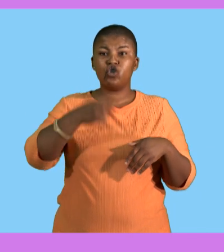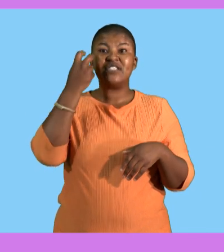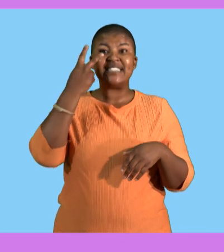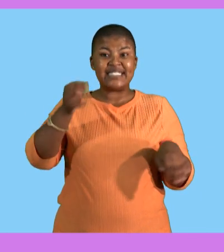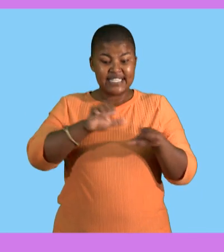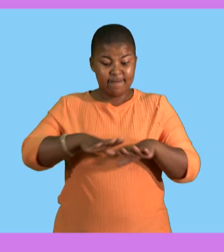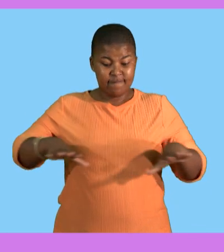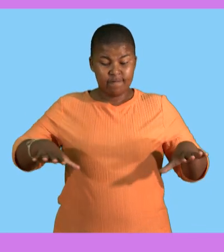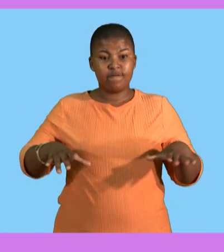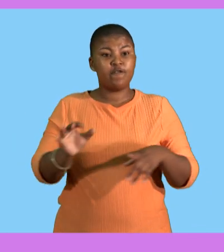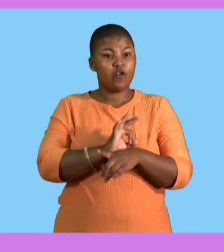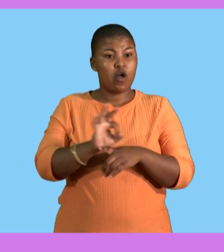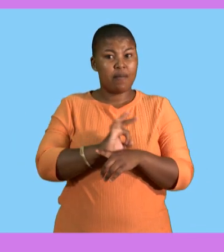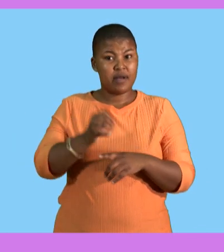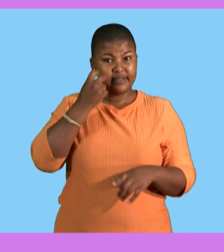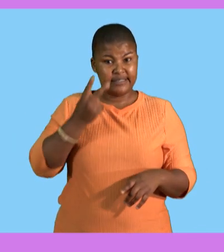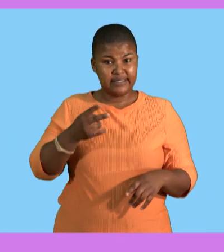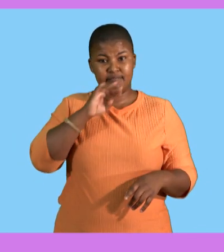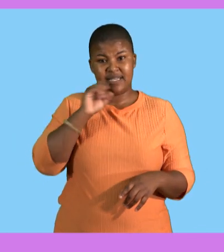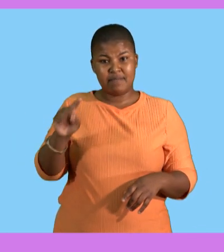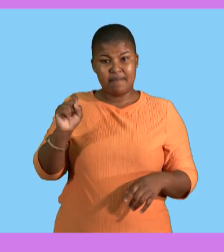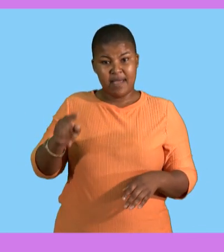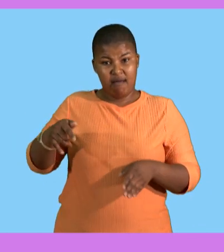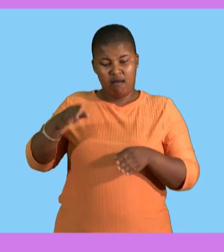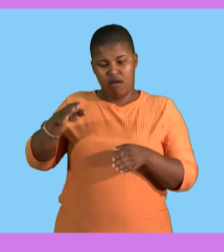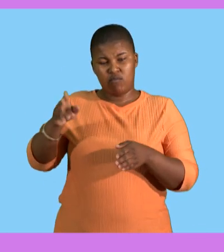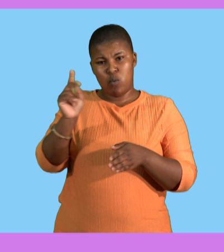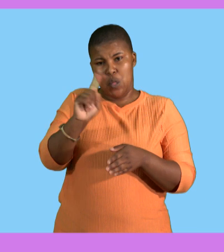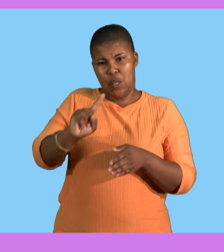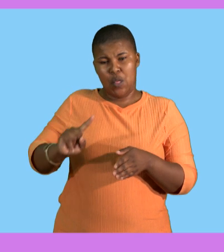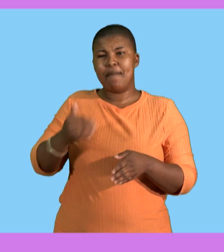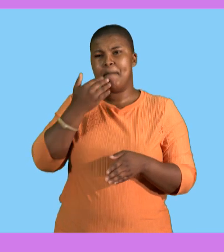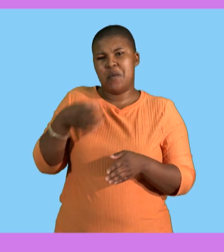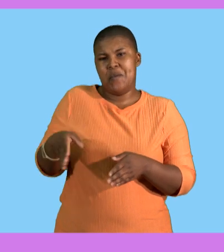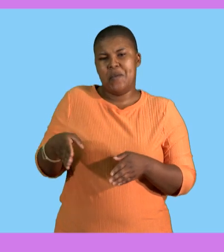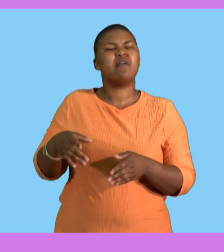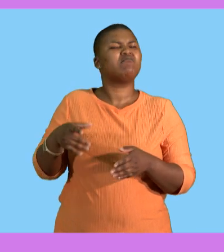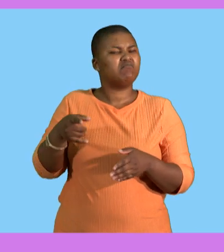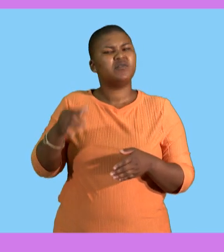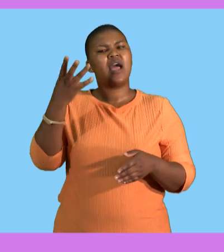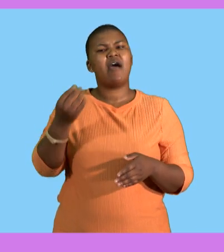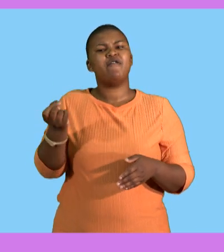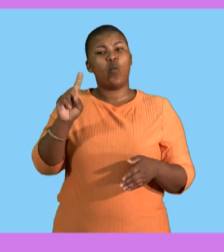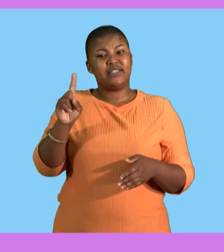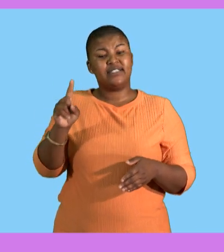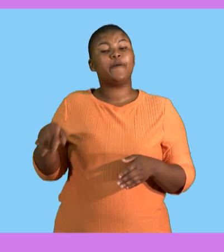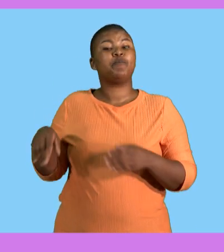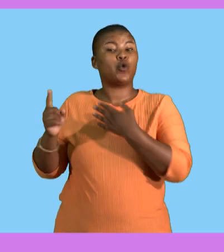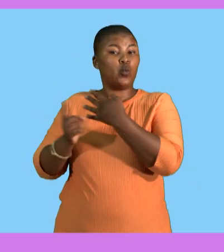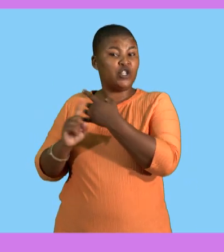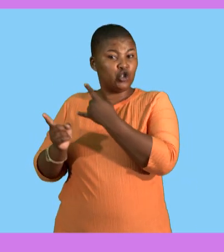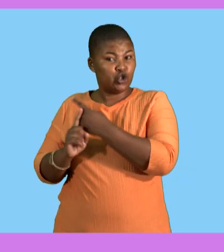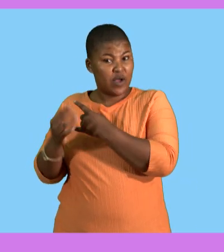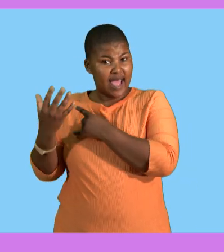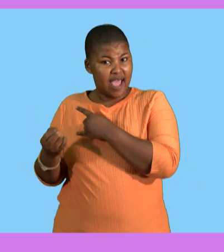floor plan, this is going to be the open space. What do we have? We have a window.